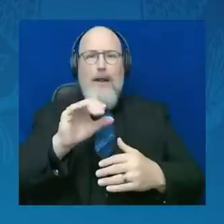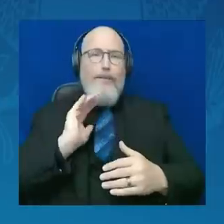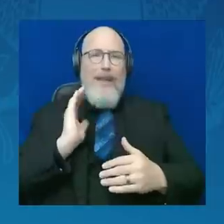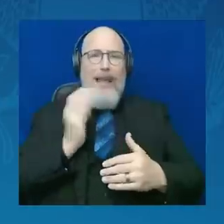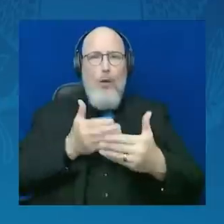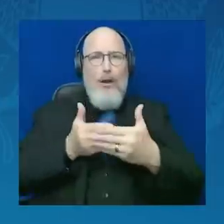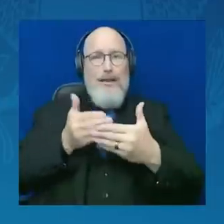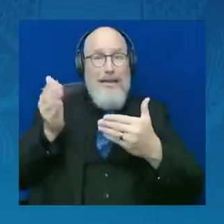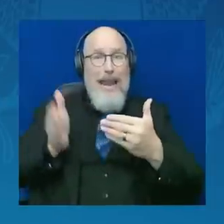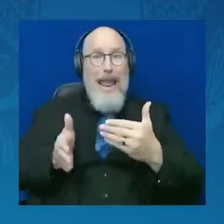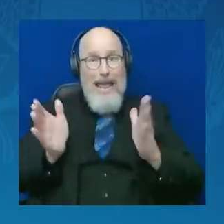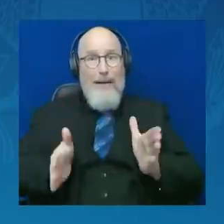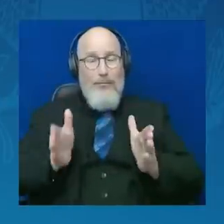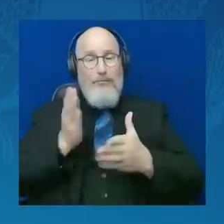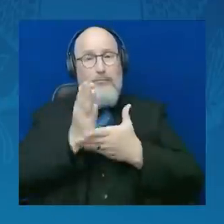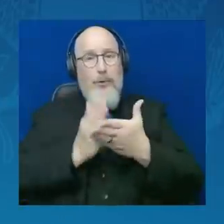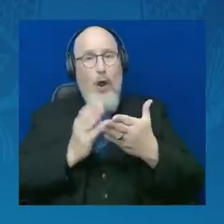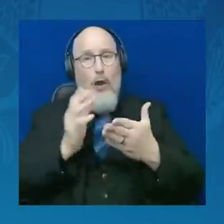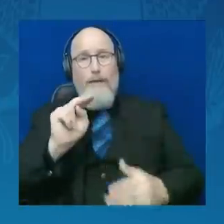of NATO.